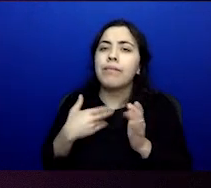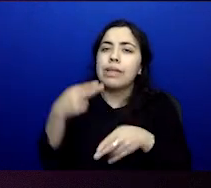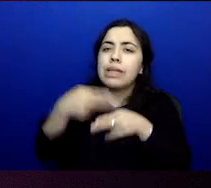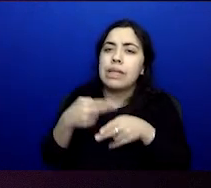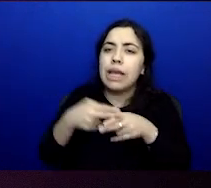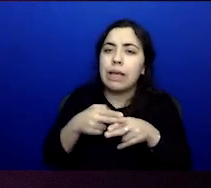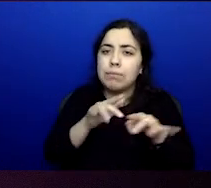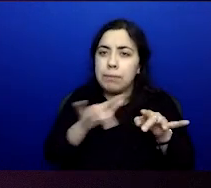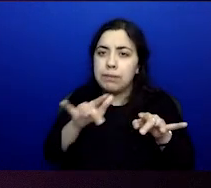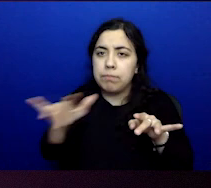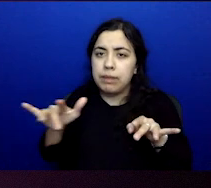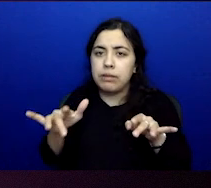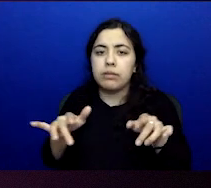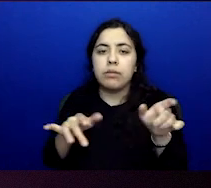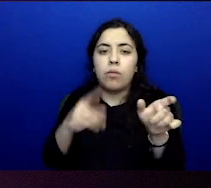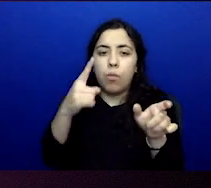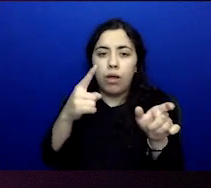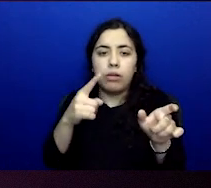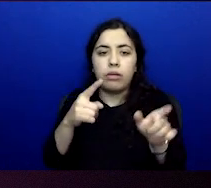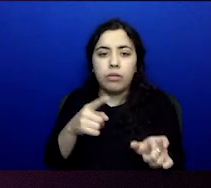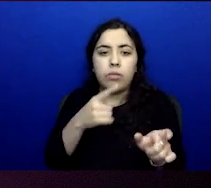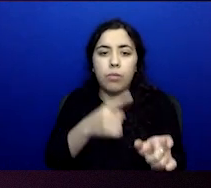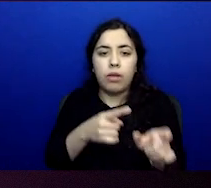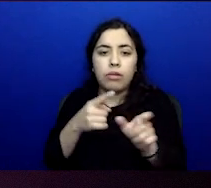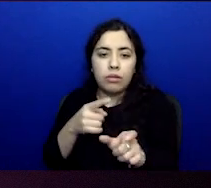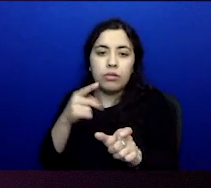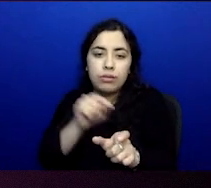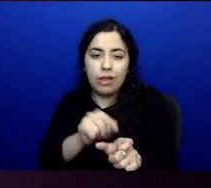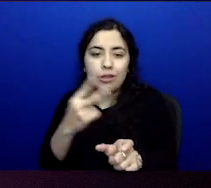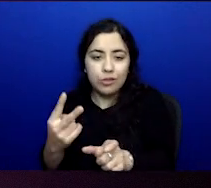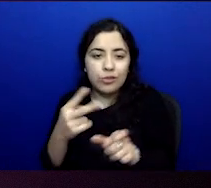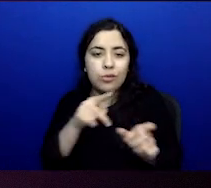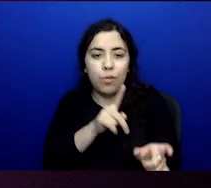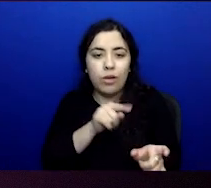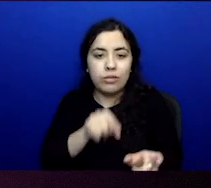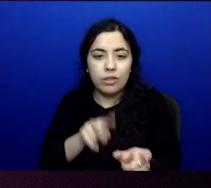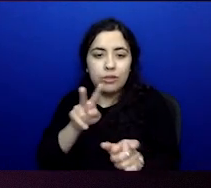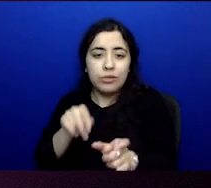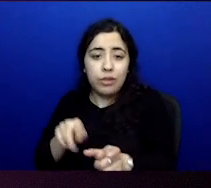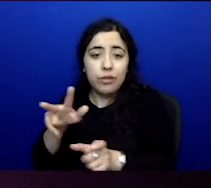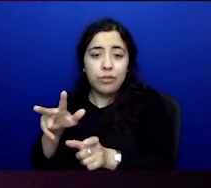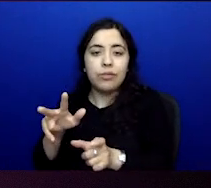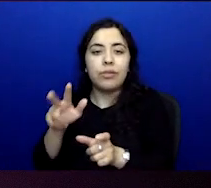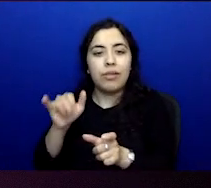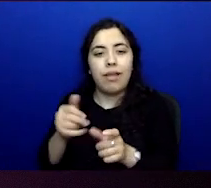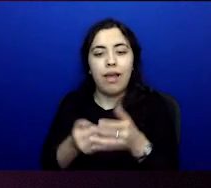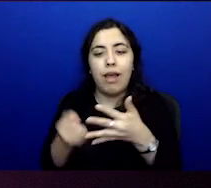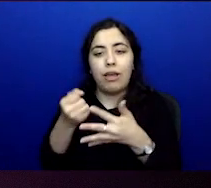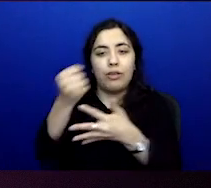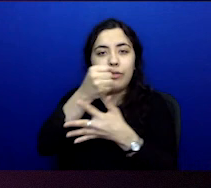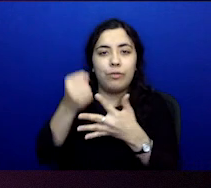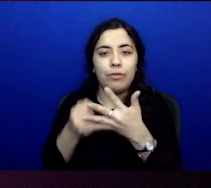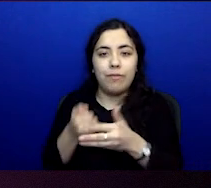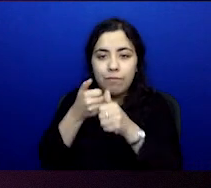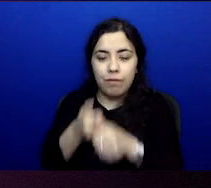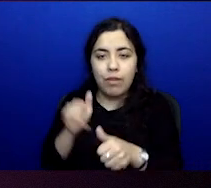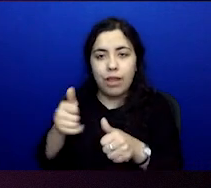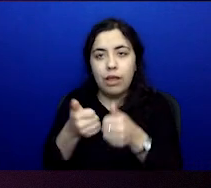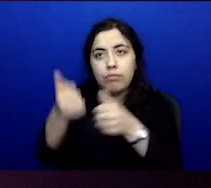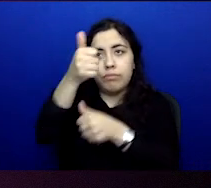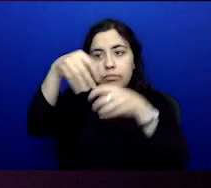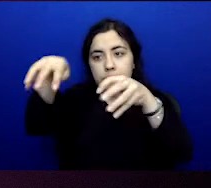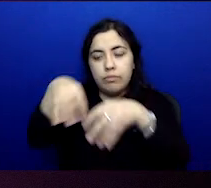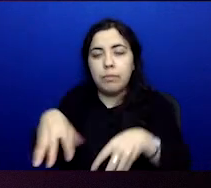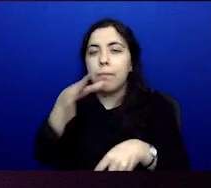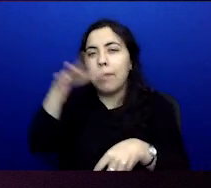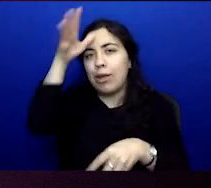parents of the module pipelines into an array. And in this case, the array will be arranged in a hierarchy of following the tree of the parents. So you